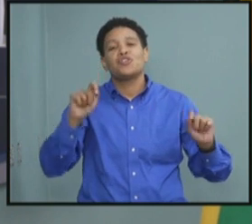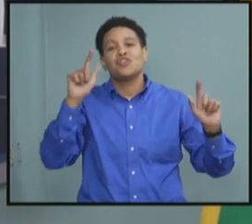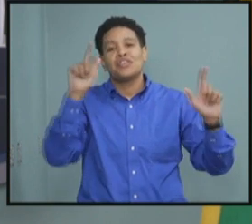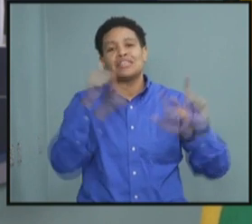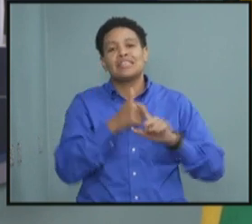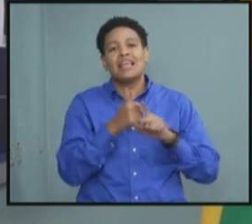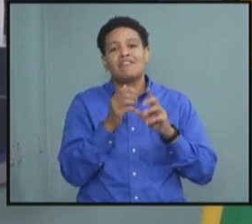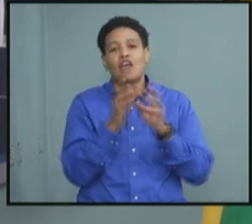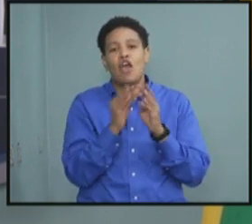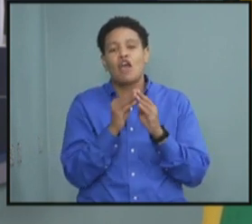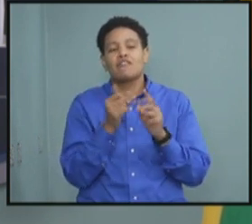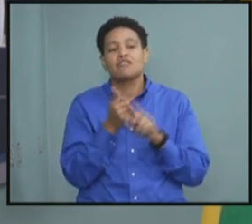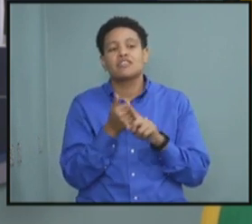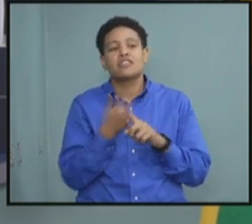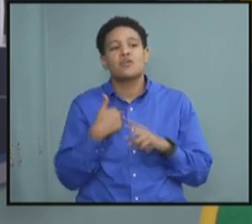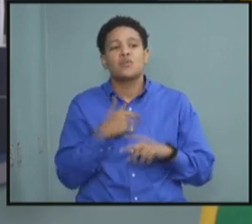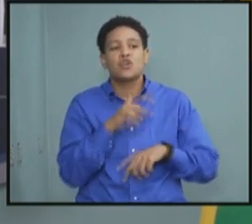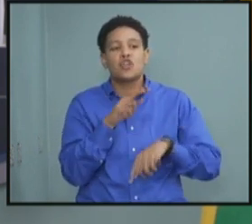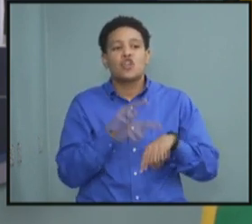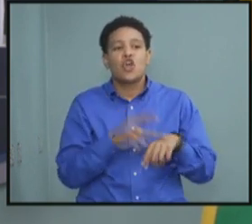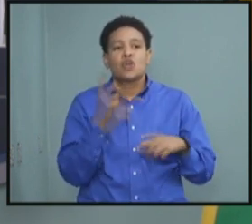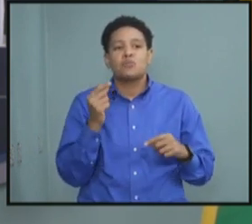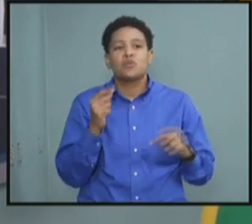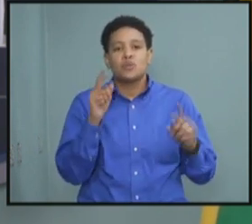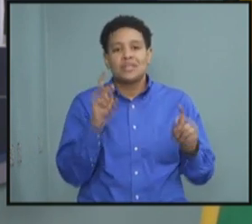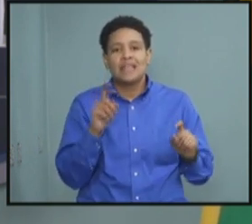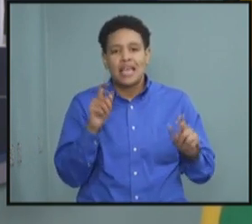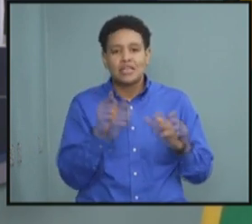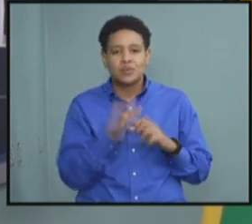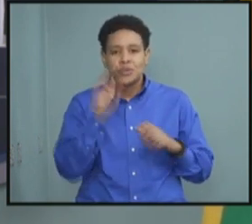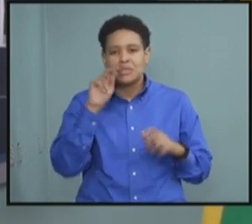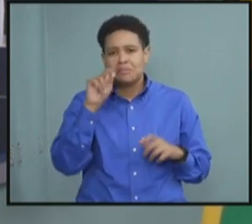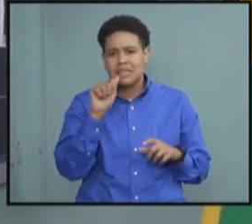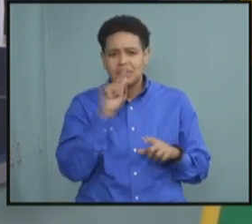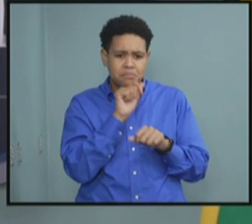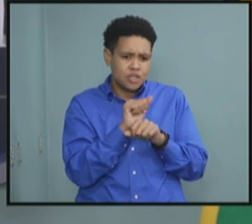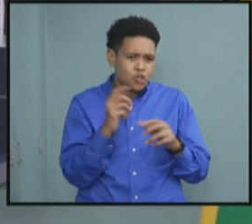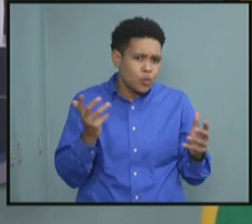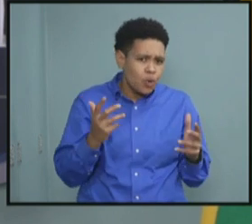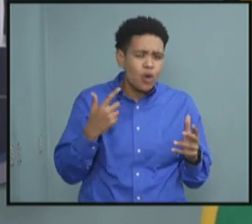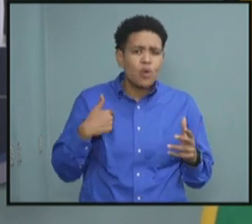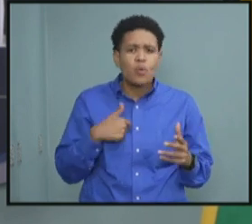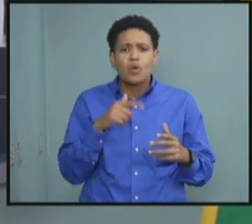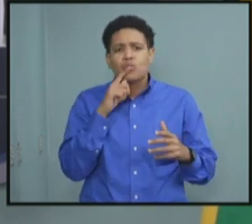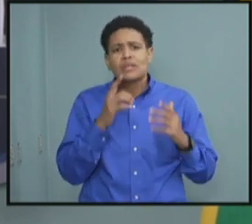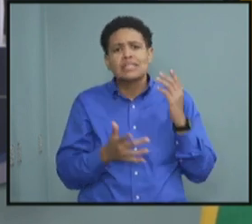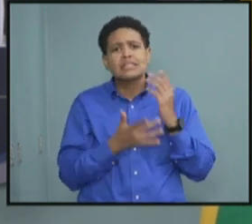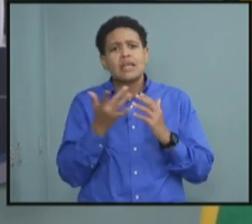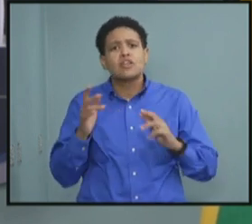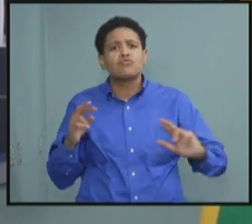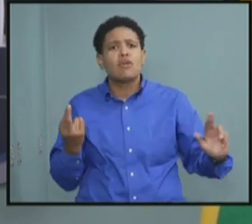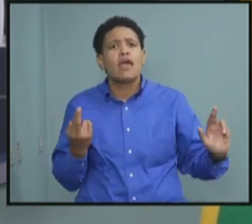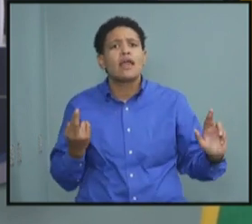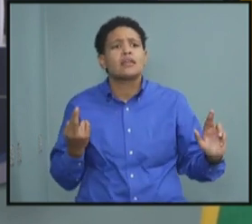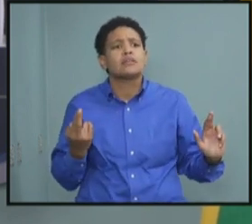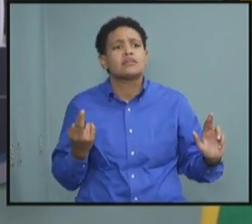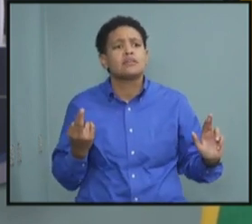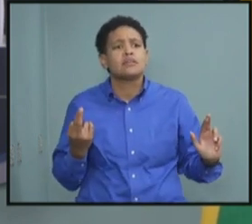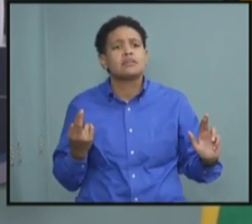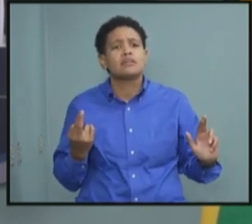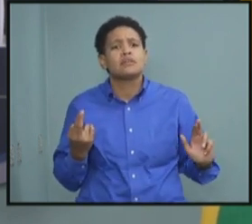press conference, we do normally do tests with the media to ensure that we are technically sound. And